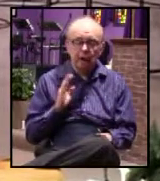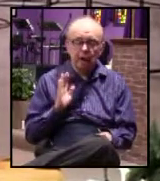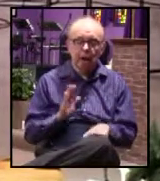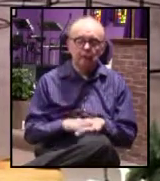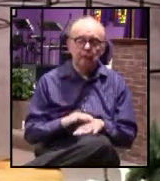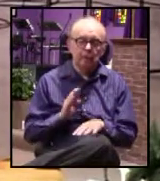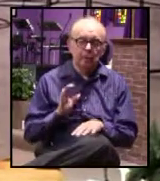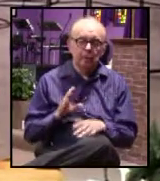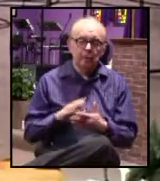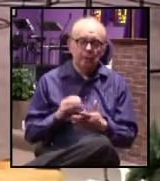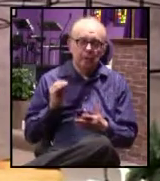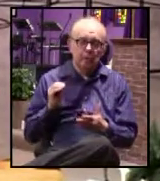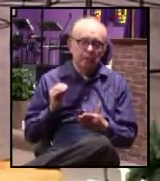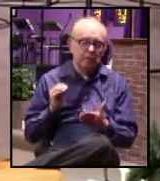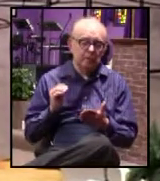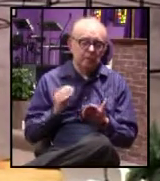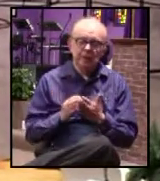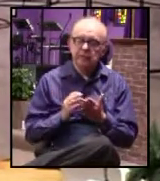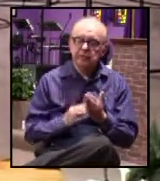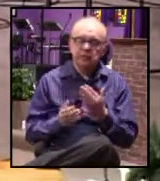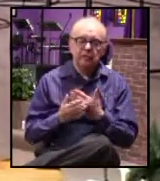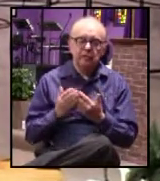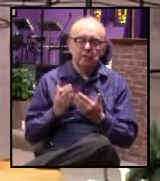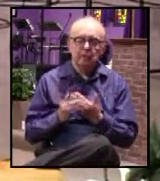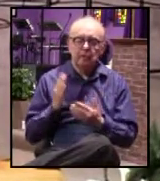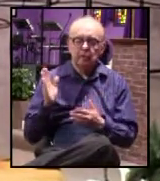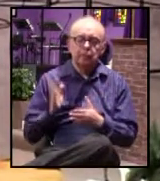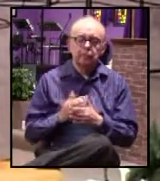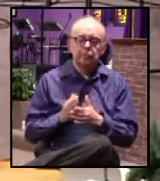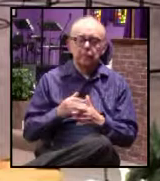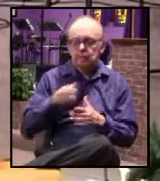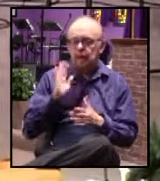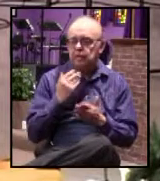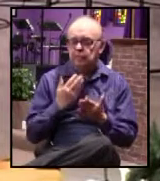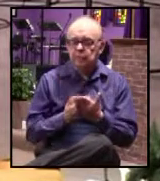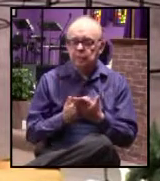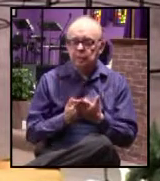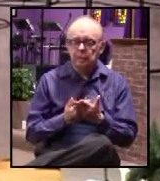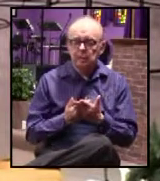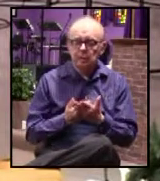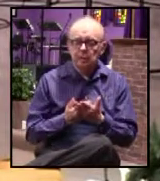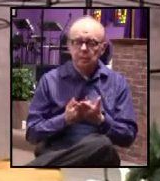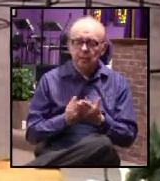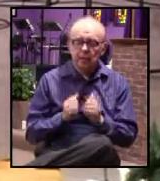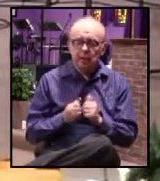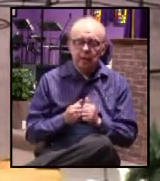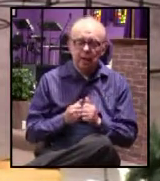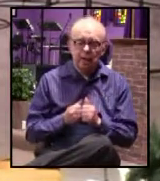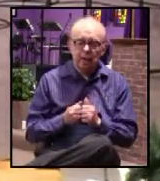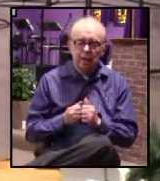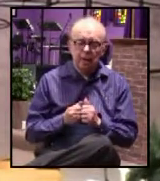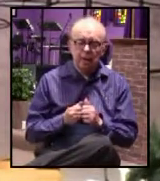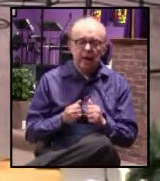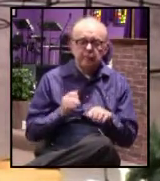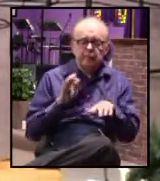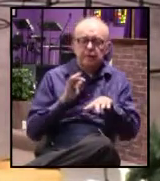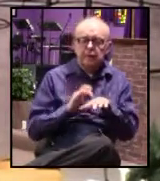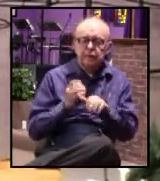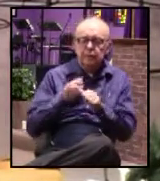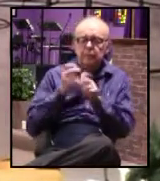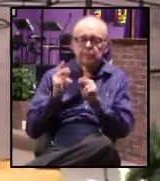So we learned that the message is simple, that we're supposed to share God's goodness, how it has intersected each one of our